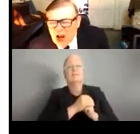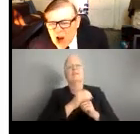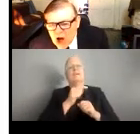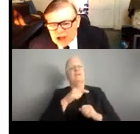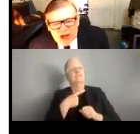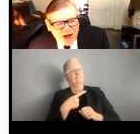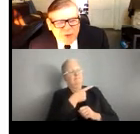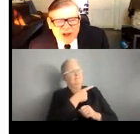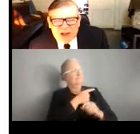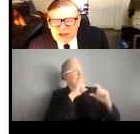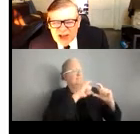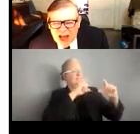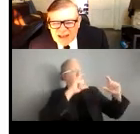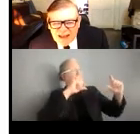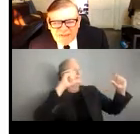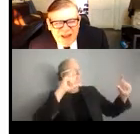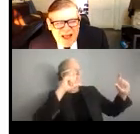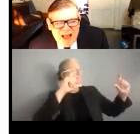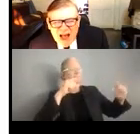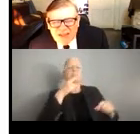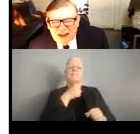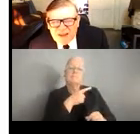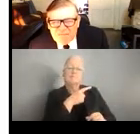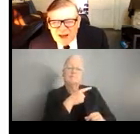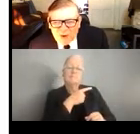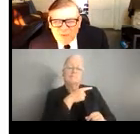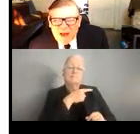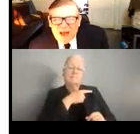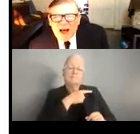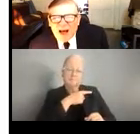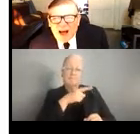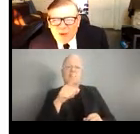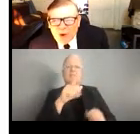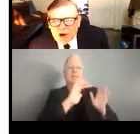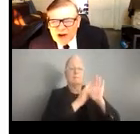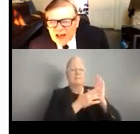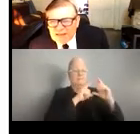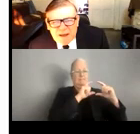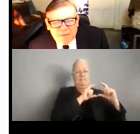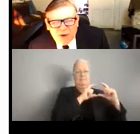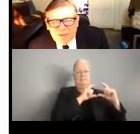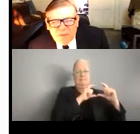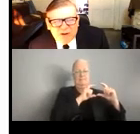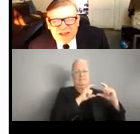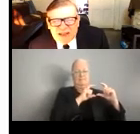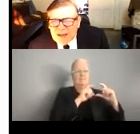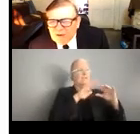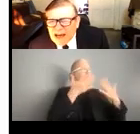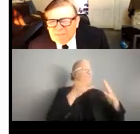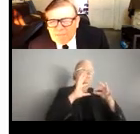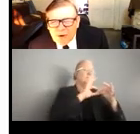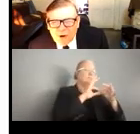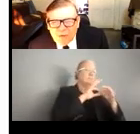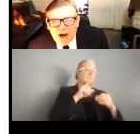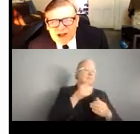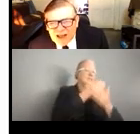is a large circle, which is society, and then in the middle, what unites people who are both disabled